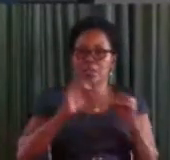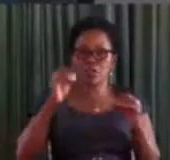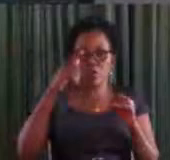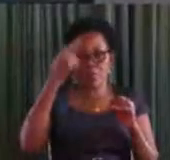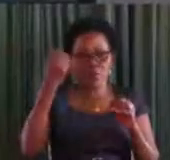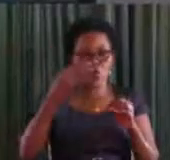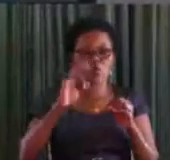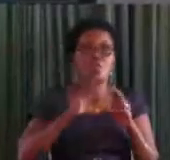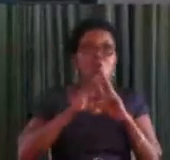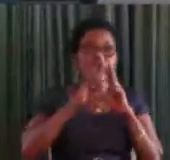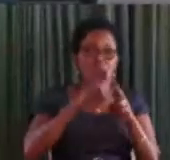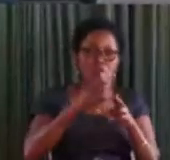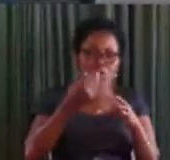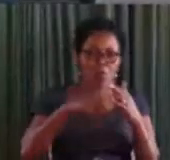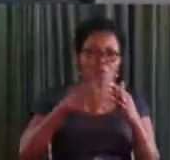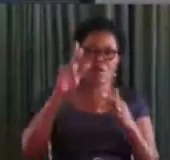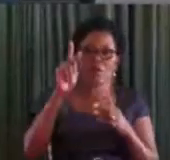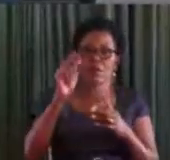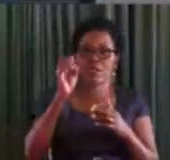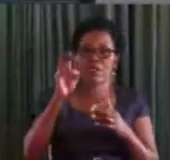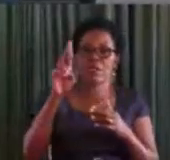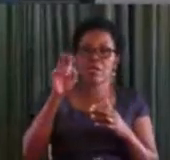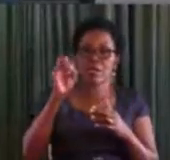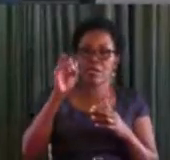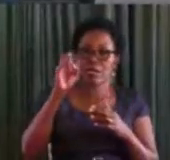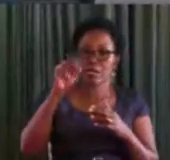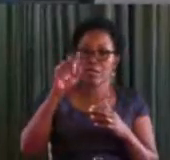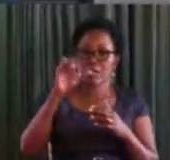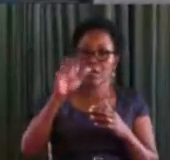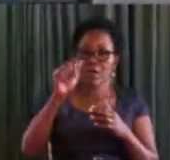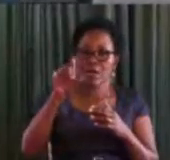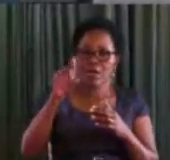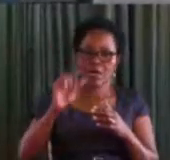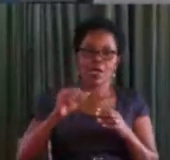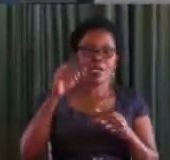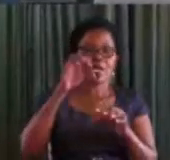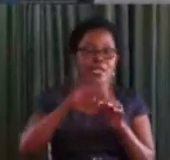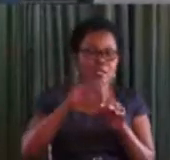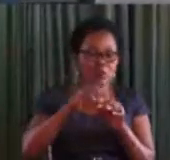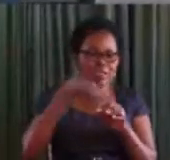Kirinyaga elections, was concerned, and that he did not use